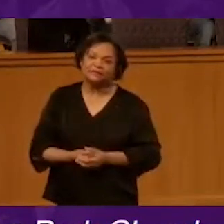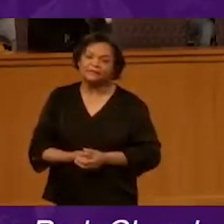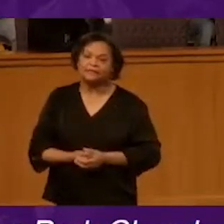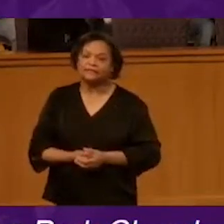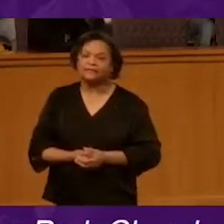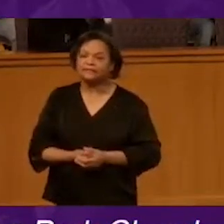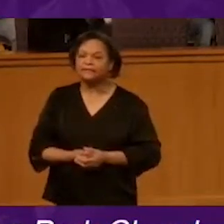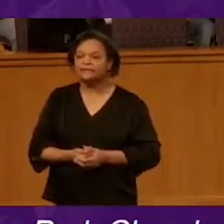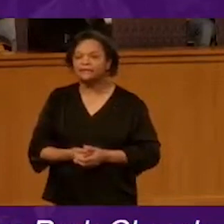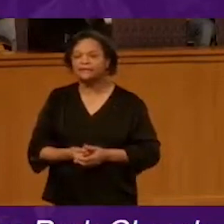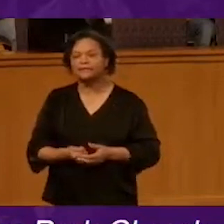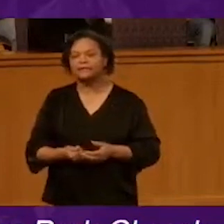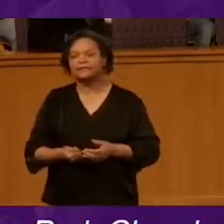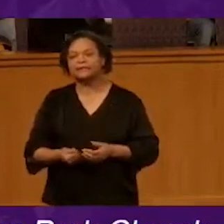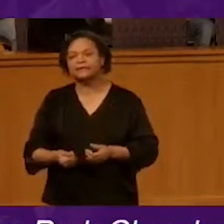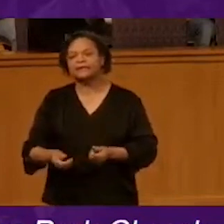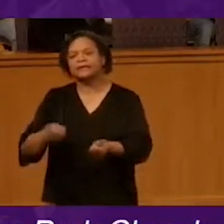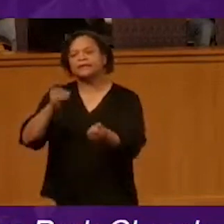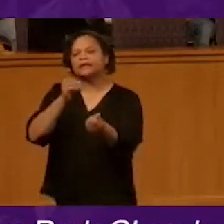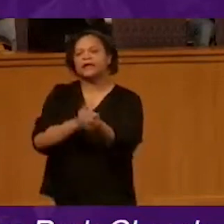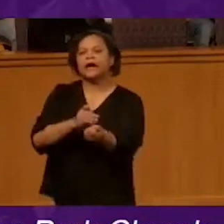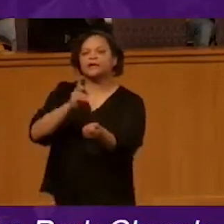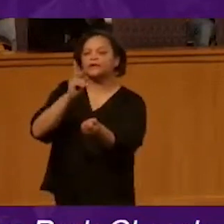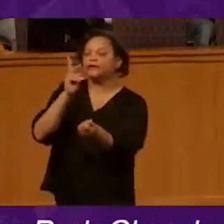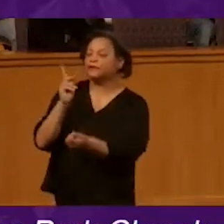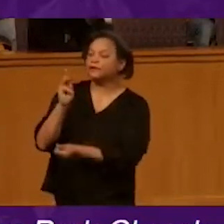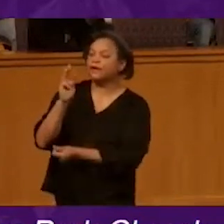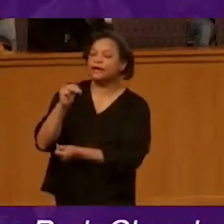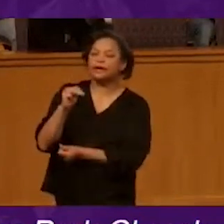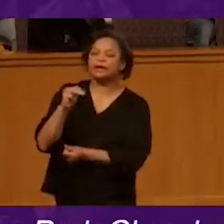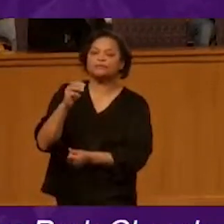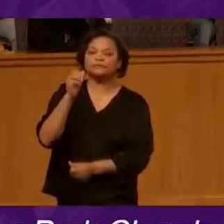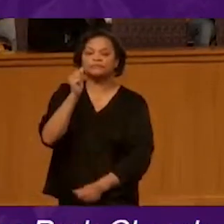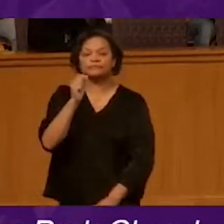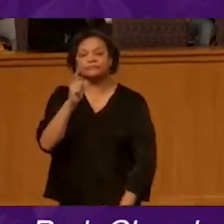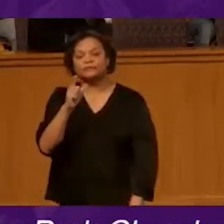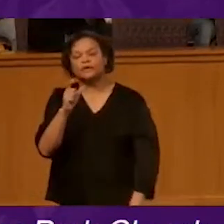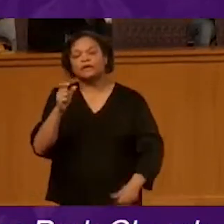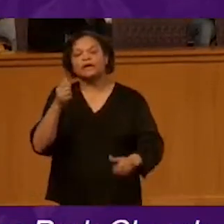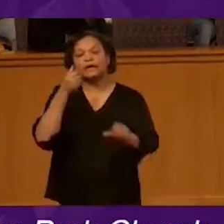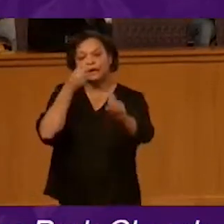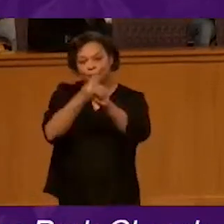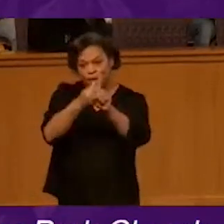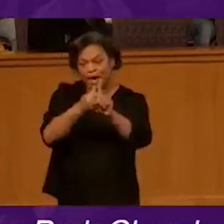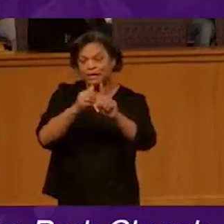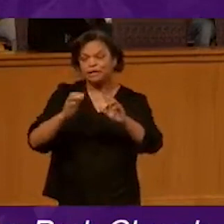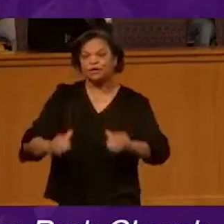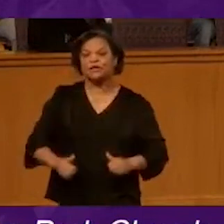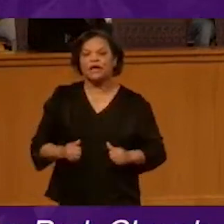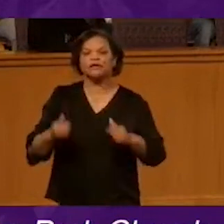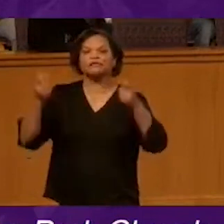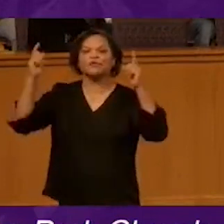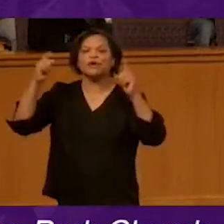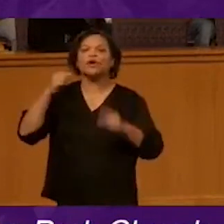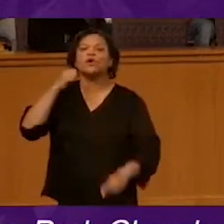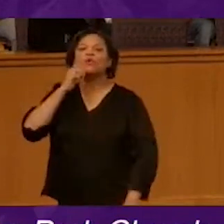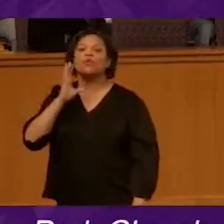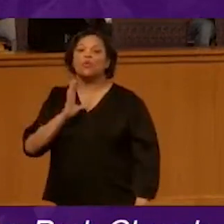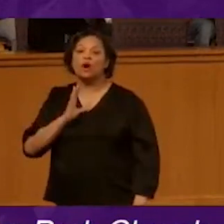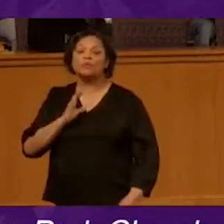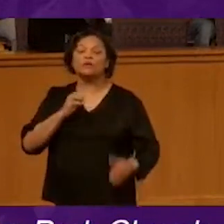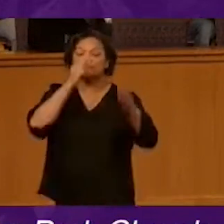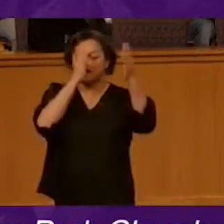How has Dr. Kimberly Nash Alexander impacted your life? She's such a dynamic woman of God, such a great leader